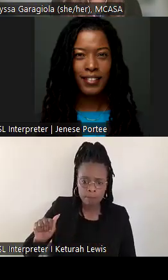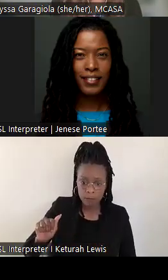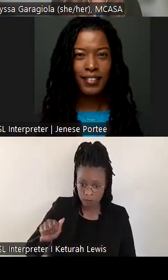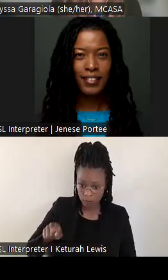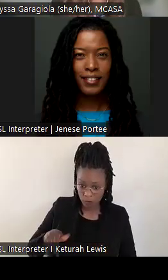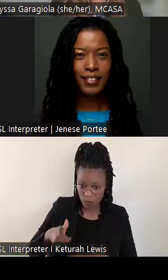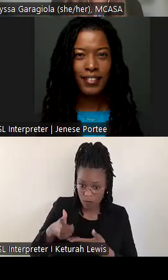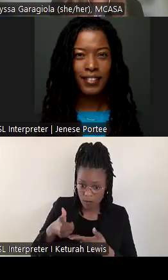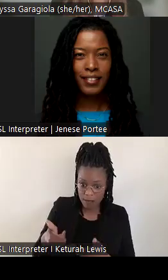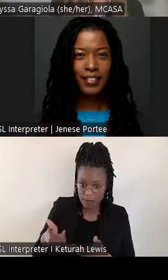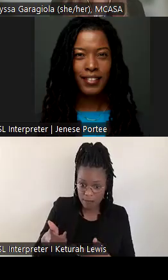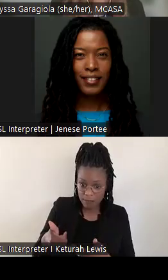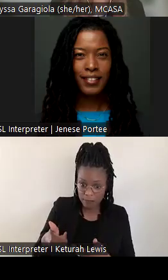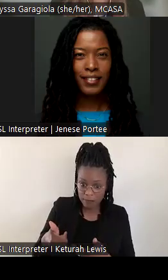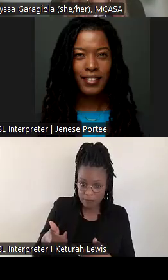help him?